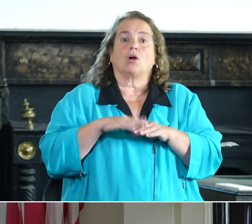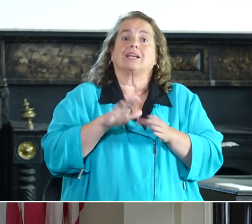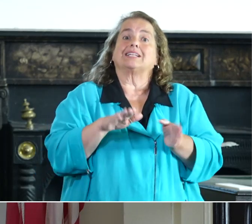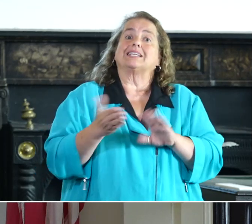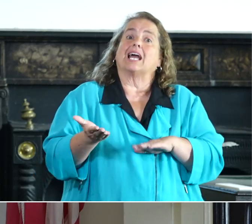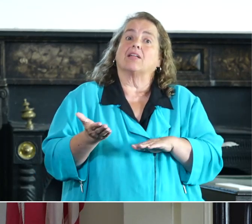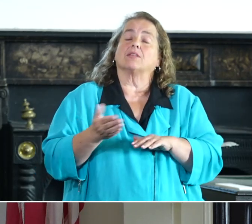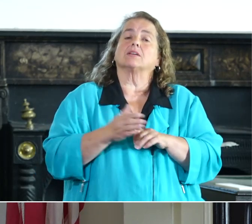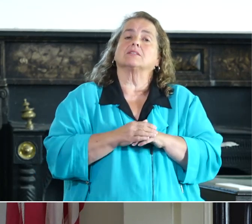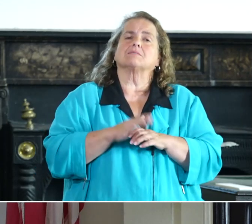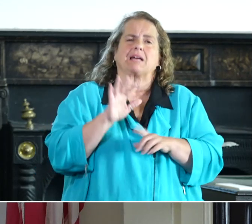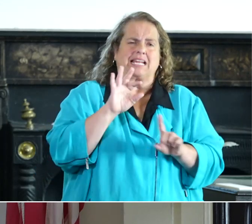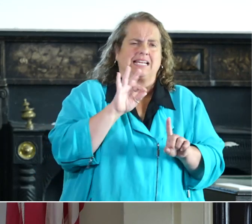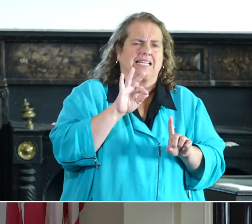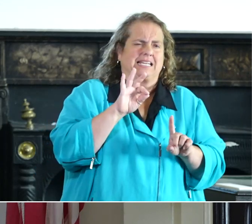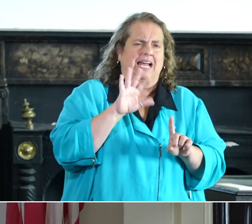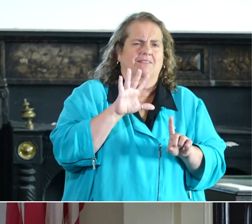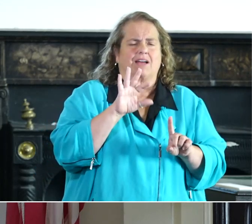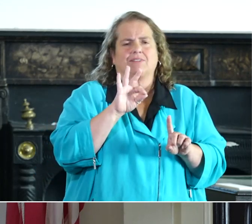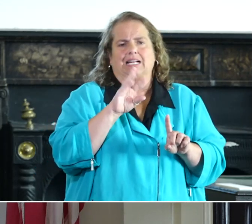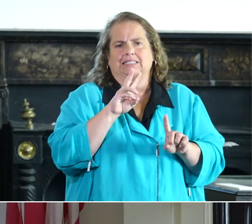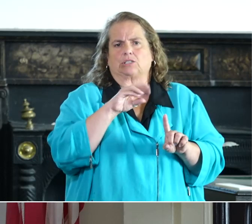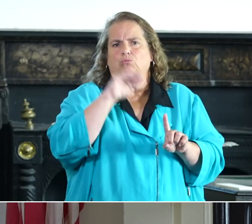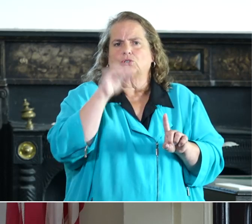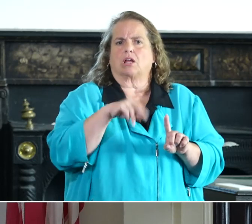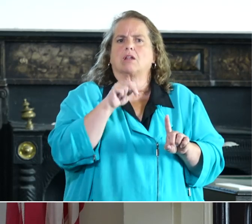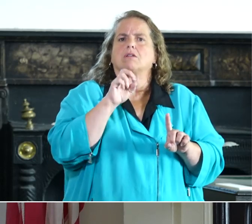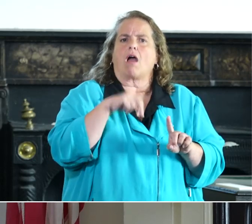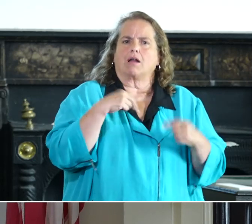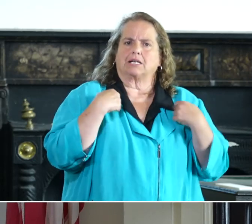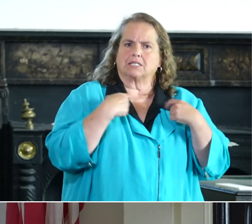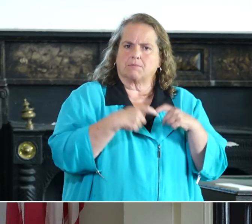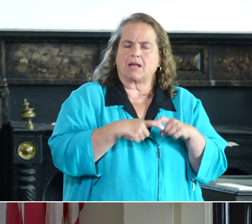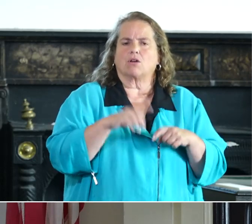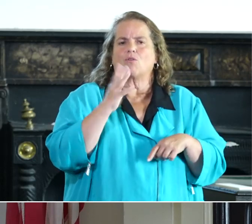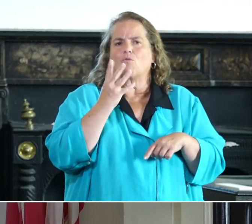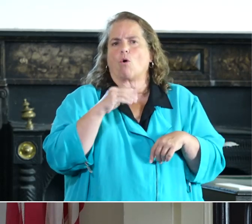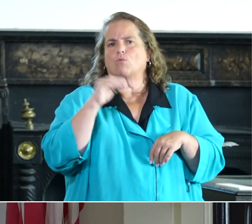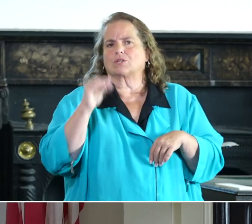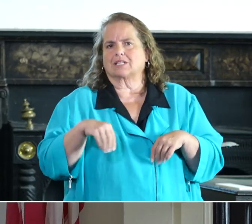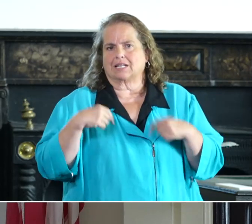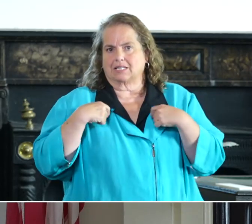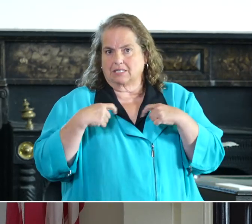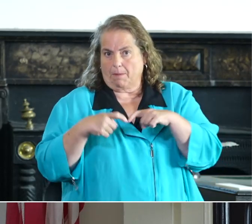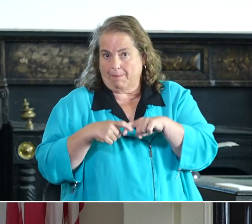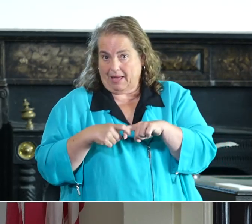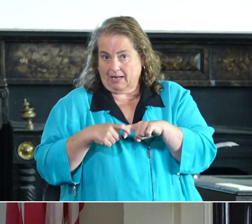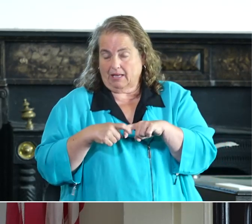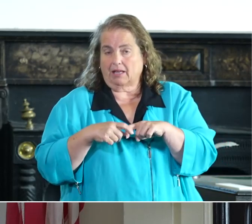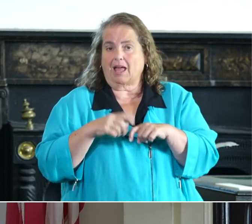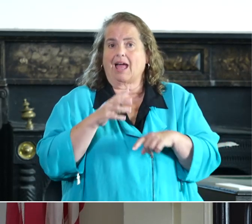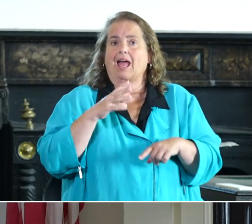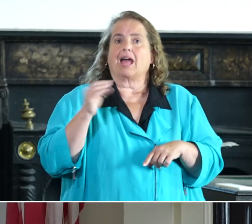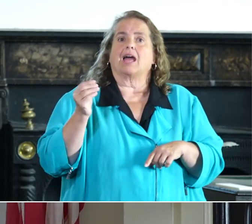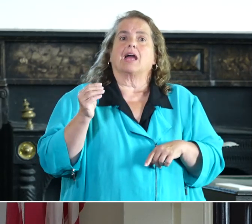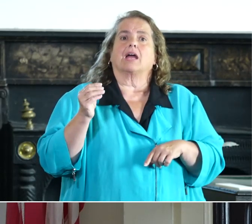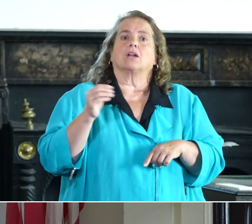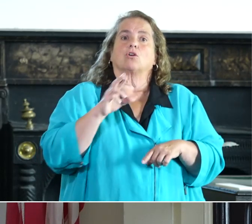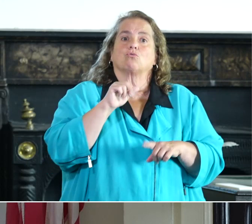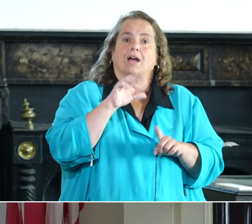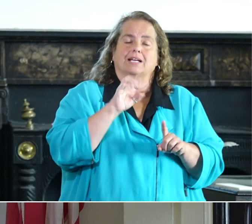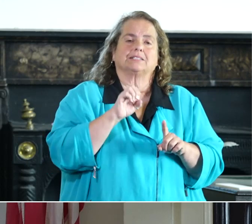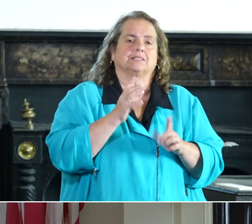deaths, about 96% non-Hispanic and 4% Hispanic. And then on